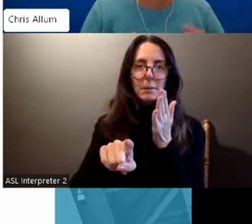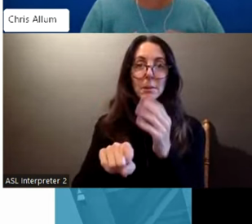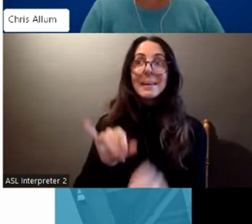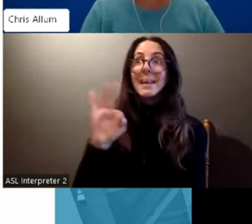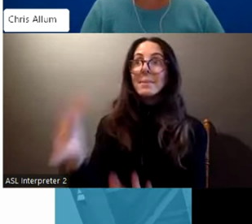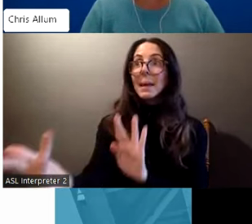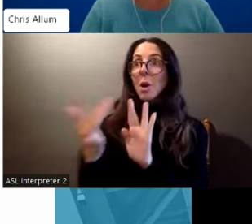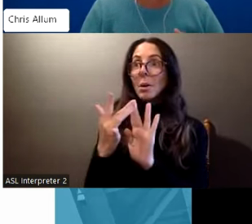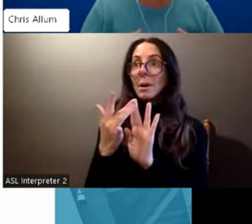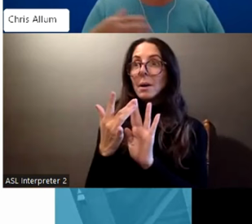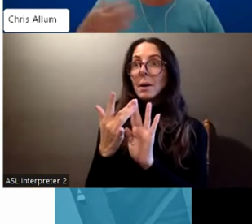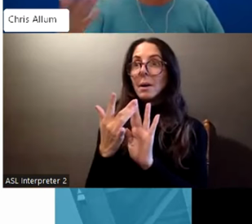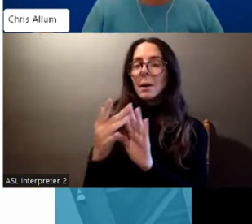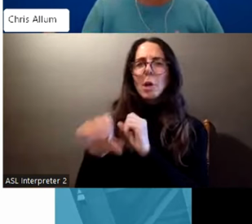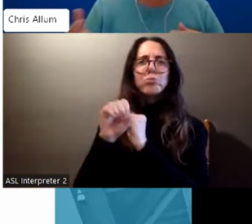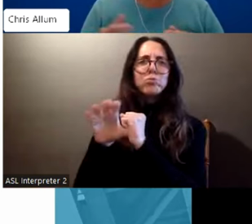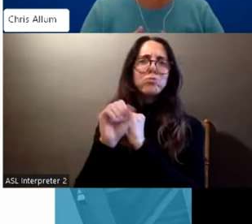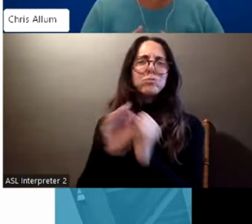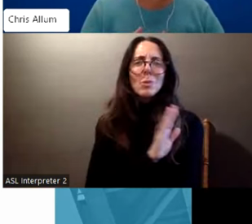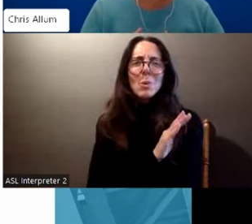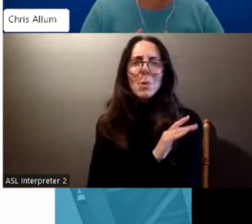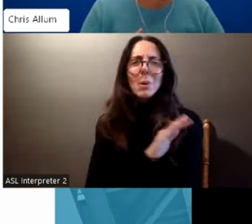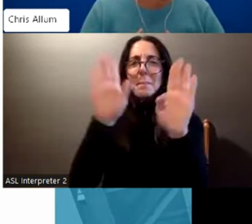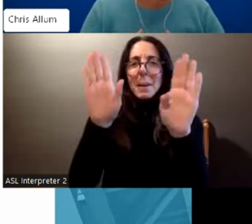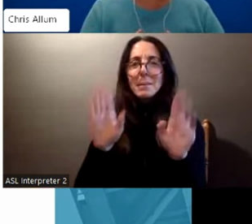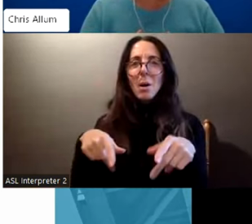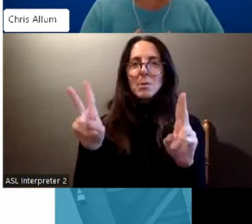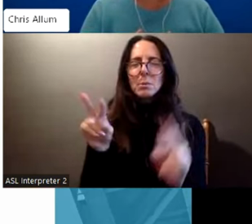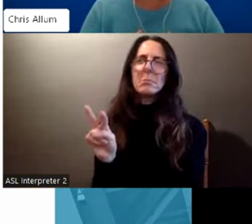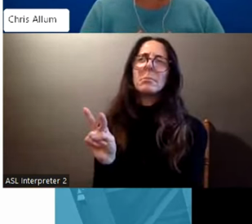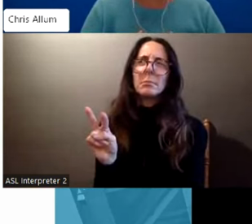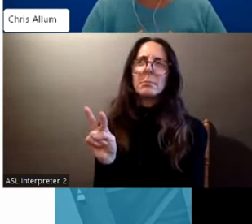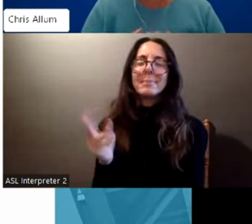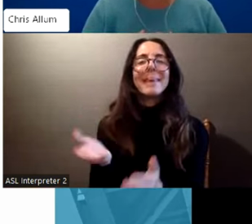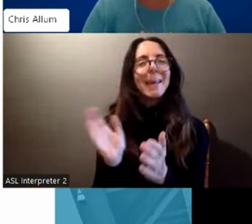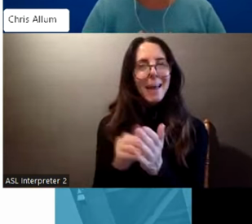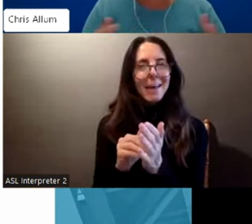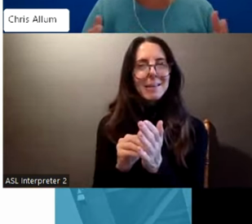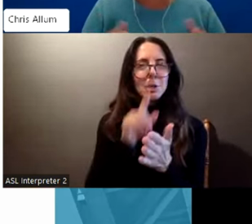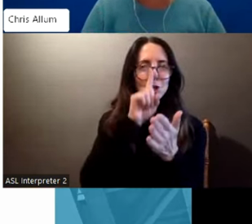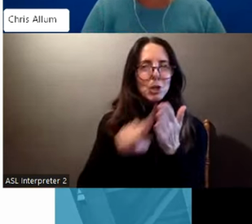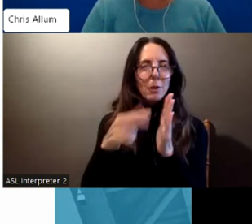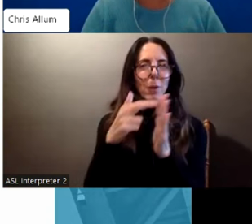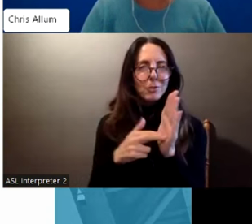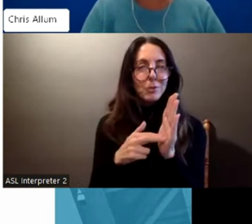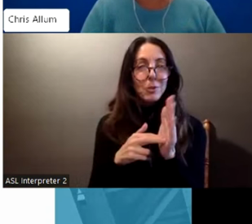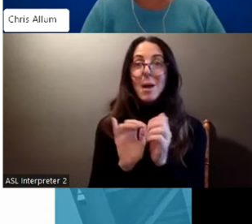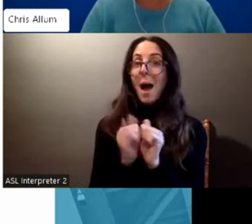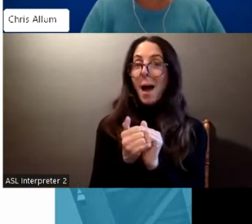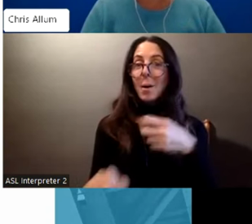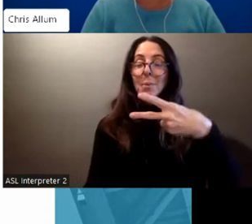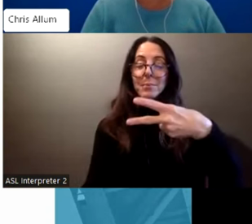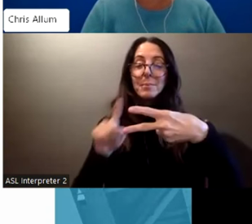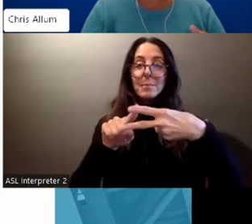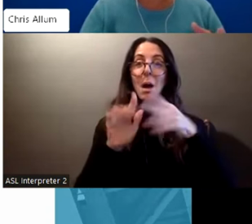have a wonderful opportunity. You want to check that they're registered Two ways to do that. Go online,